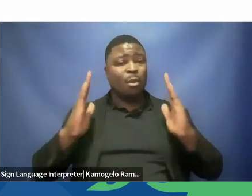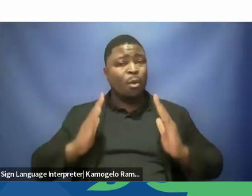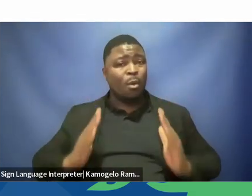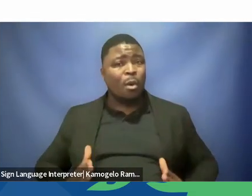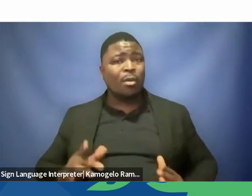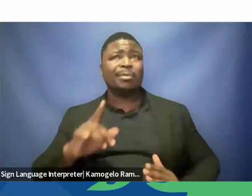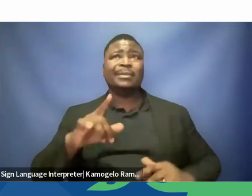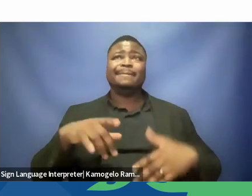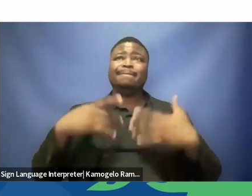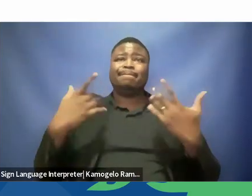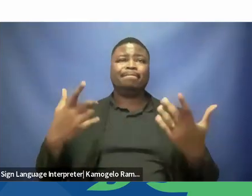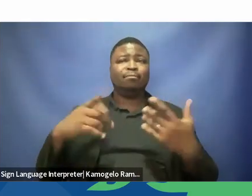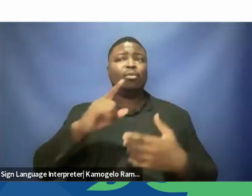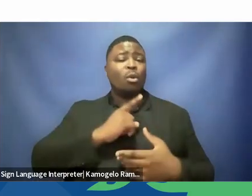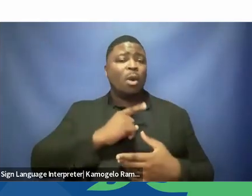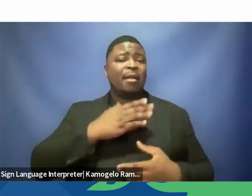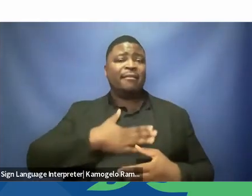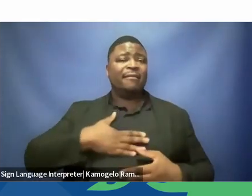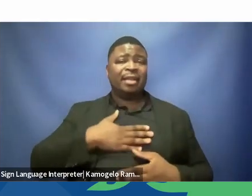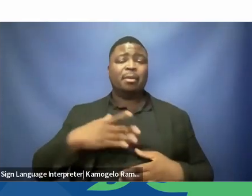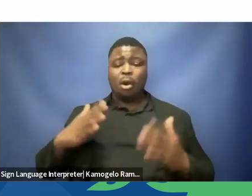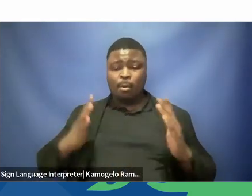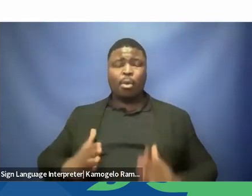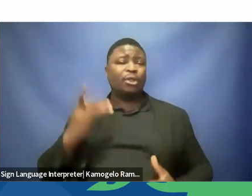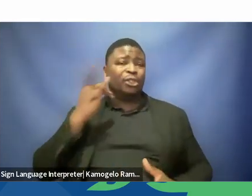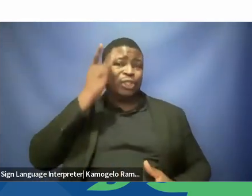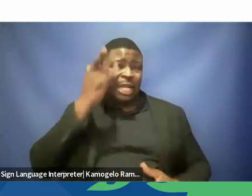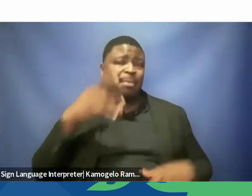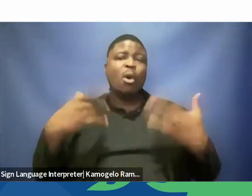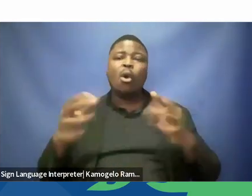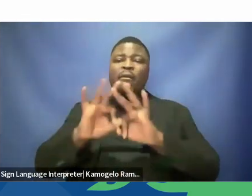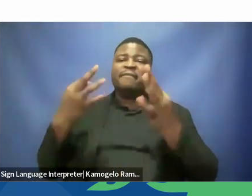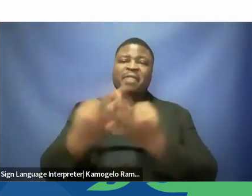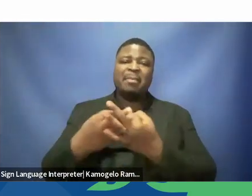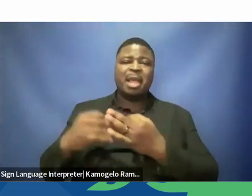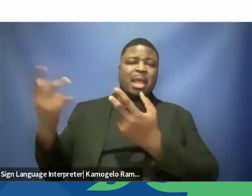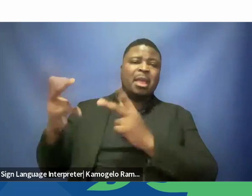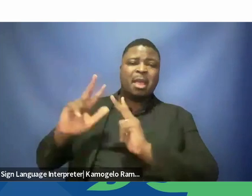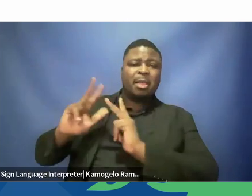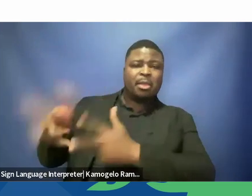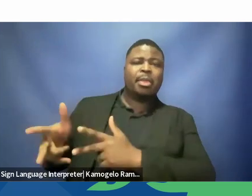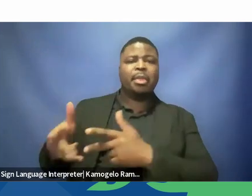been rejected by their family. So when you come across somebody who is a person who uses or engages in chemsex, it's important to